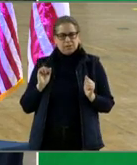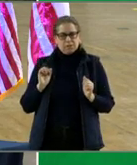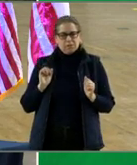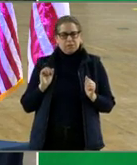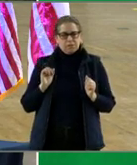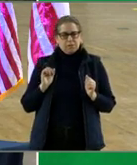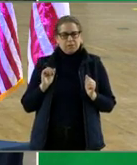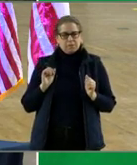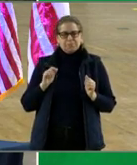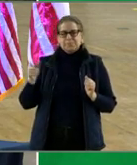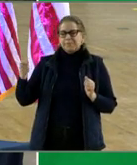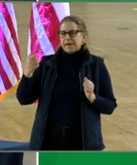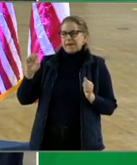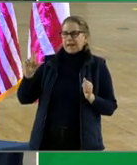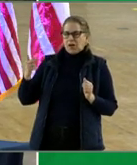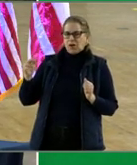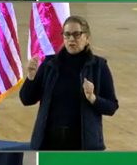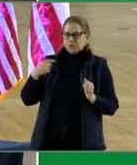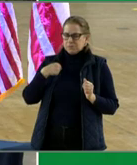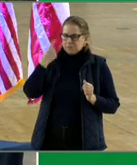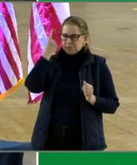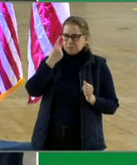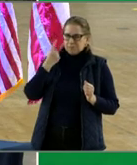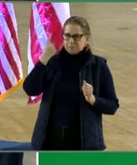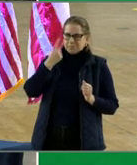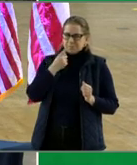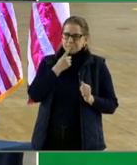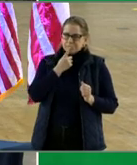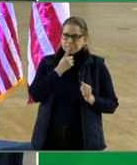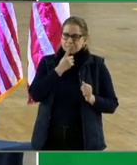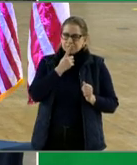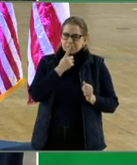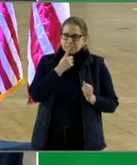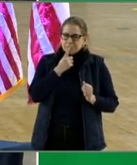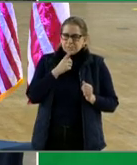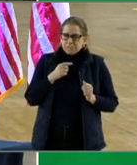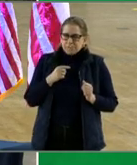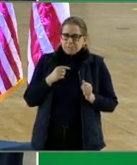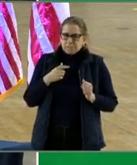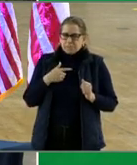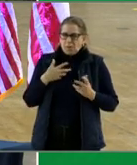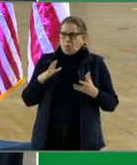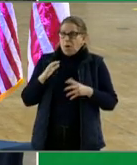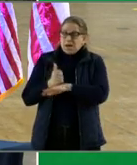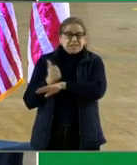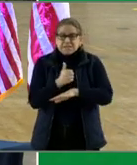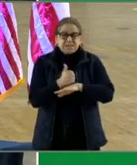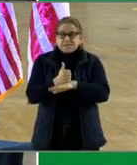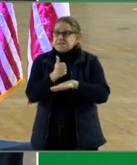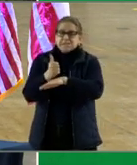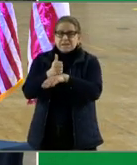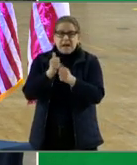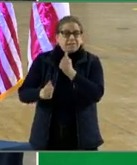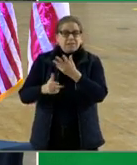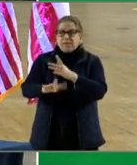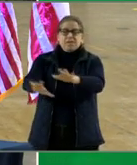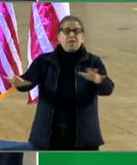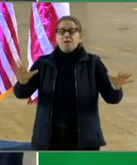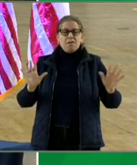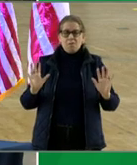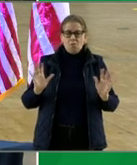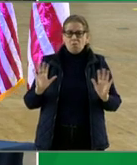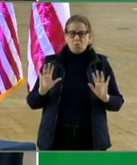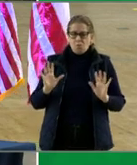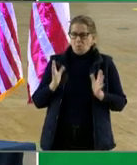this, instead of standing up big, large aggregate centers right away with a whole lot of stuff and taking up a lot of